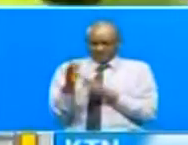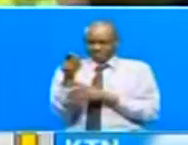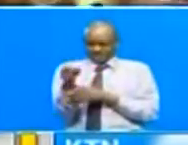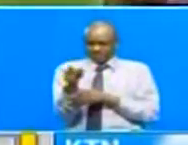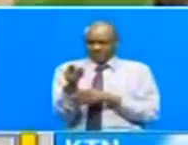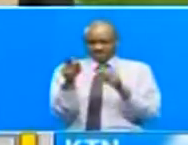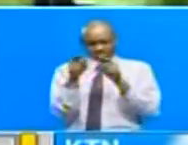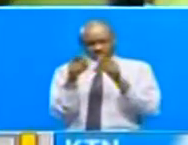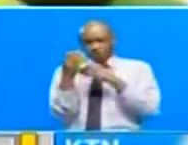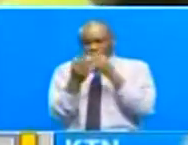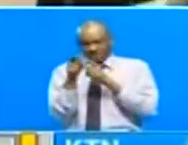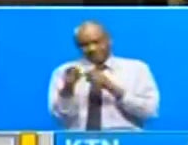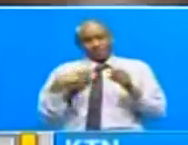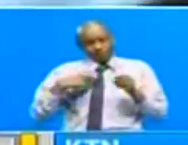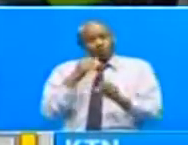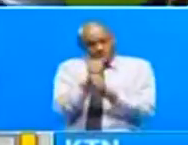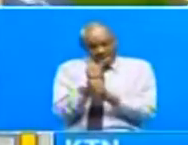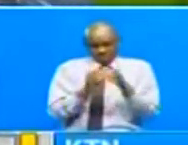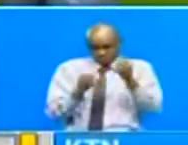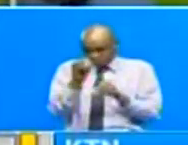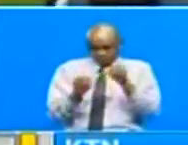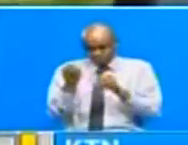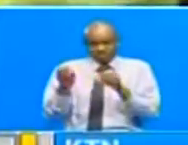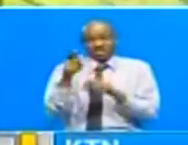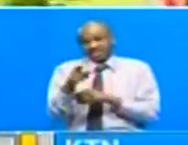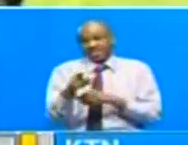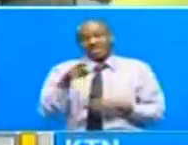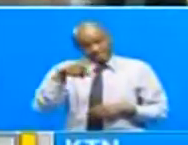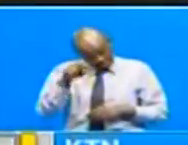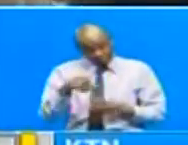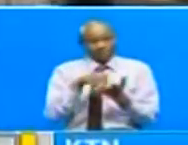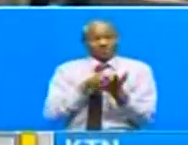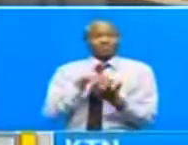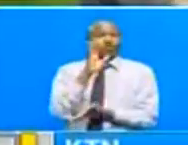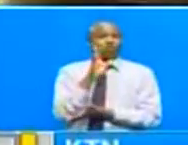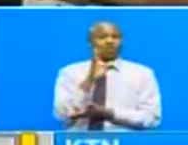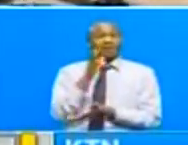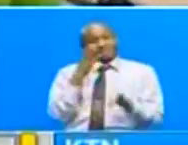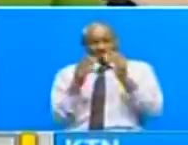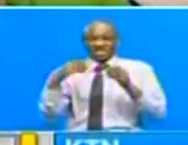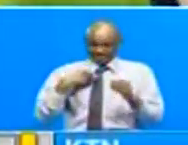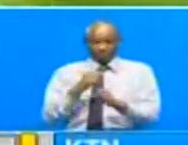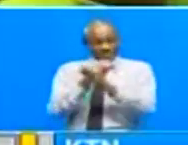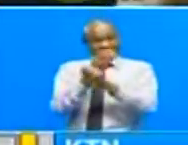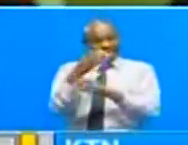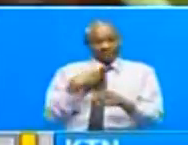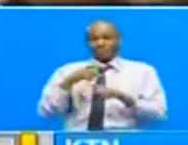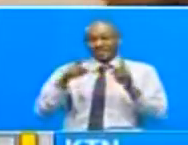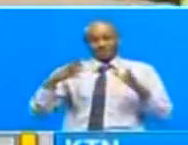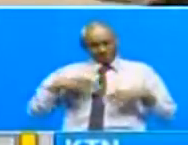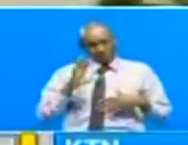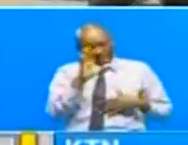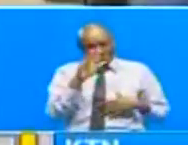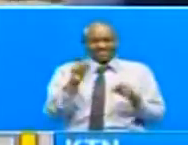vulnerable, but people who operate the system are slightly more vulnerable than that. You might have a secure system, but if your people are not